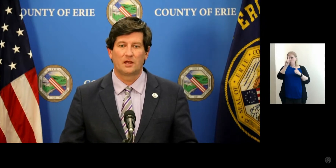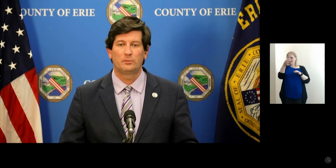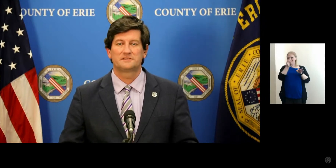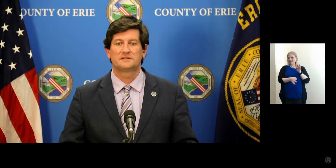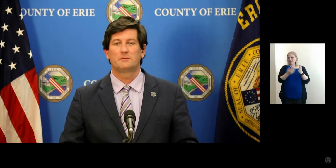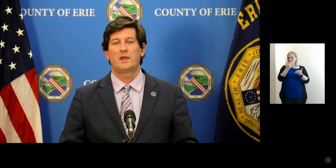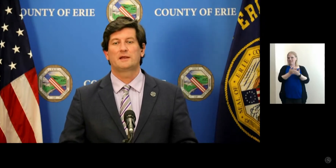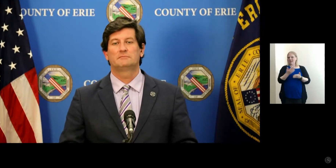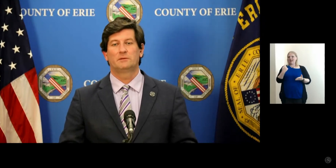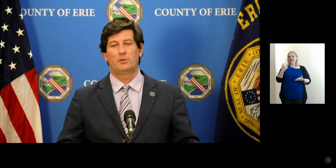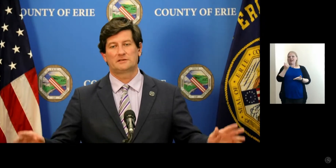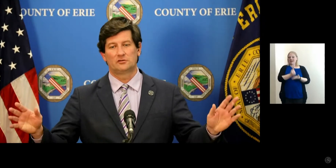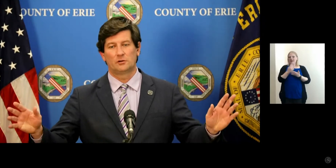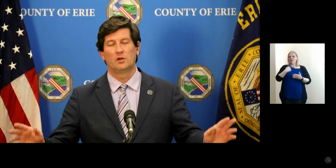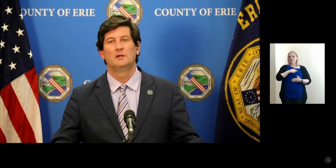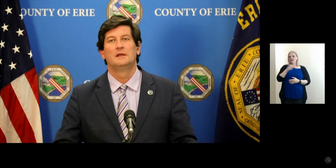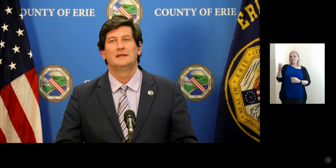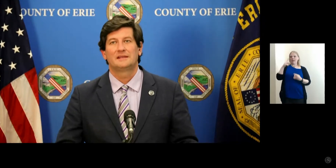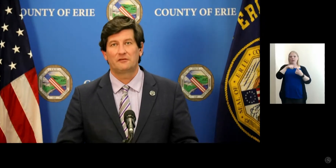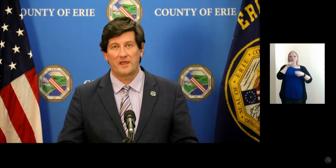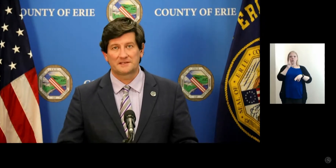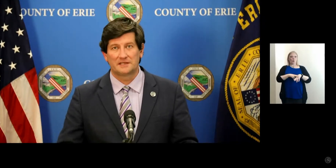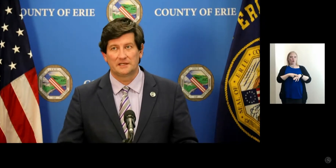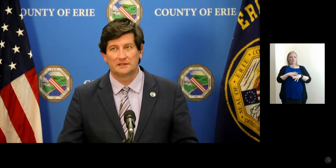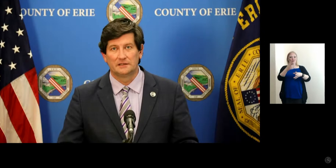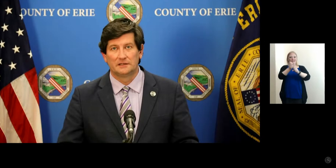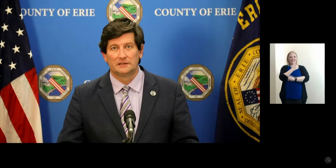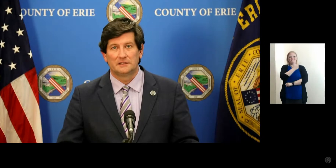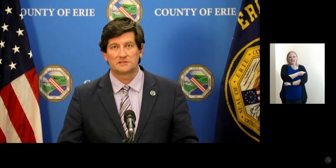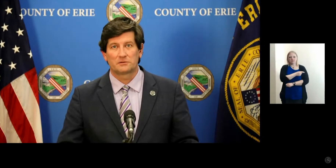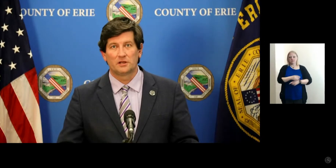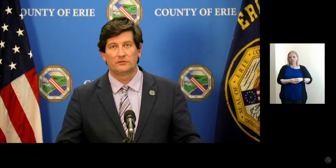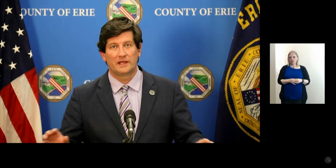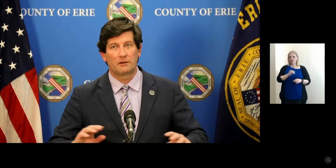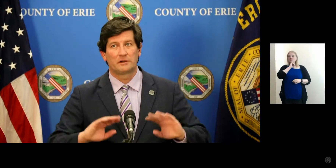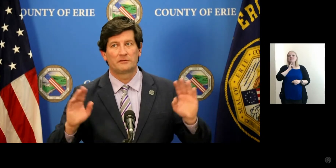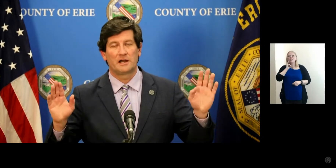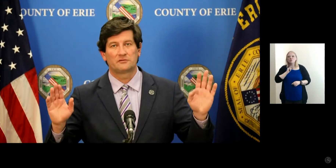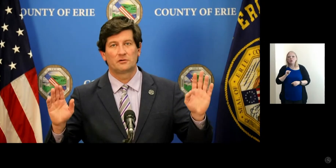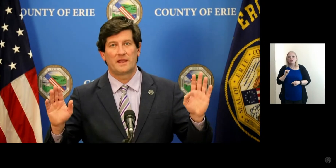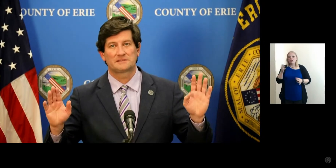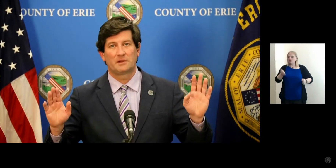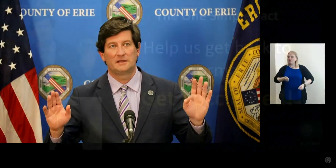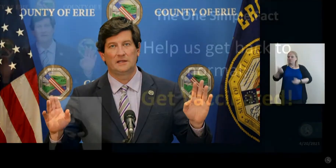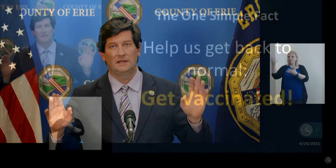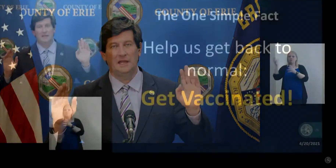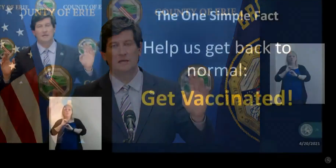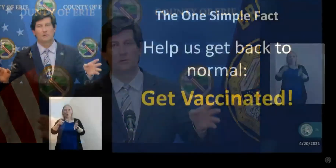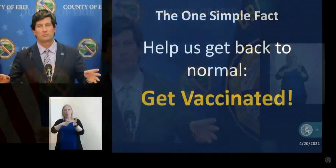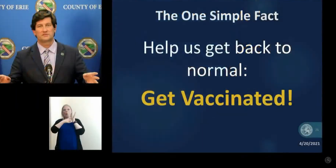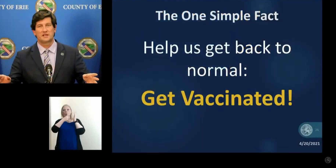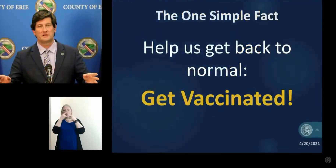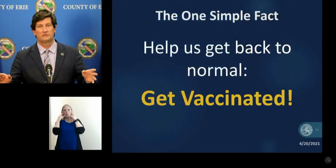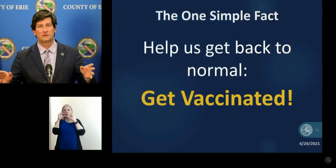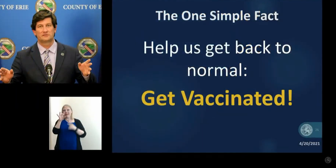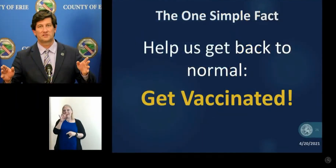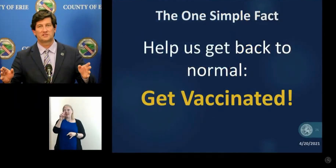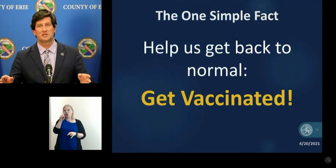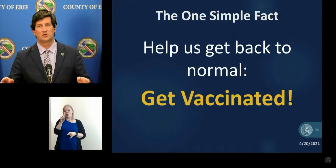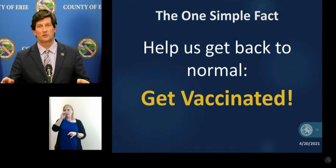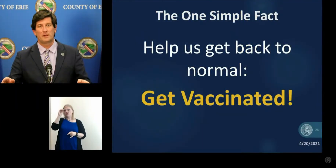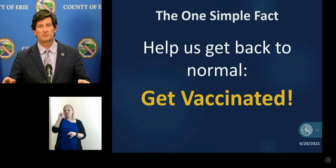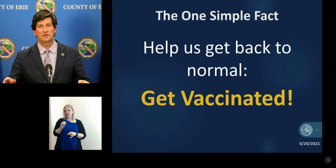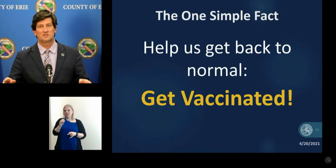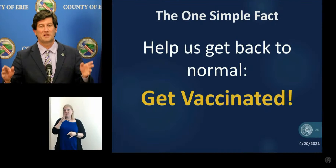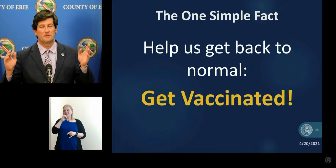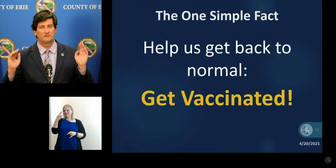fact. Help us to get back to normal. Get vaccinated. Israel, they got rid of their outdoor mask mandate. 81% of their 16